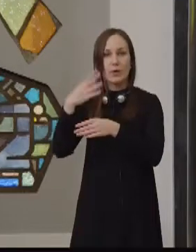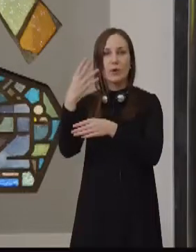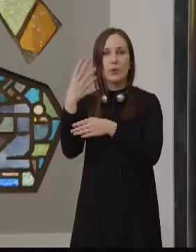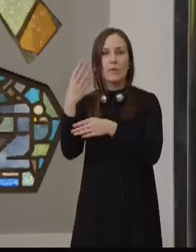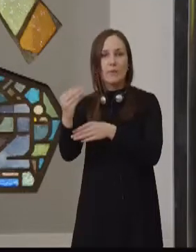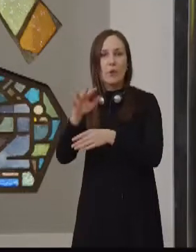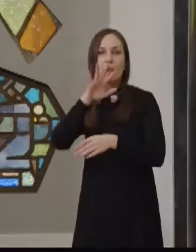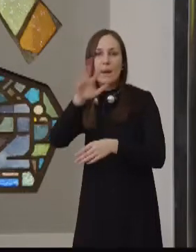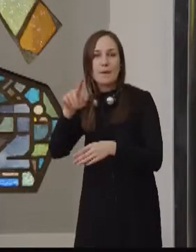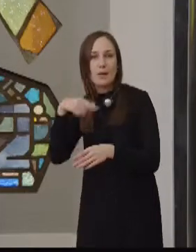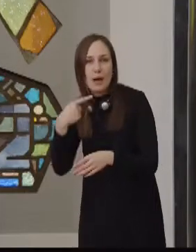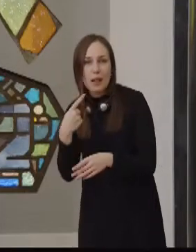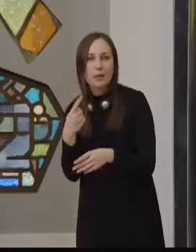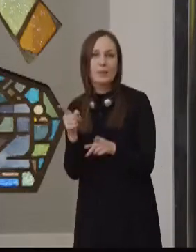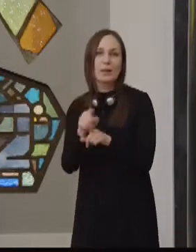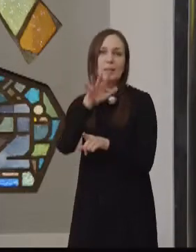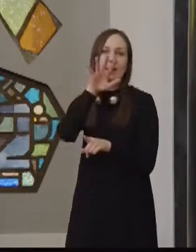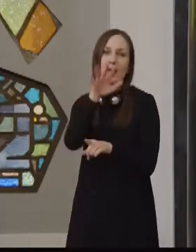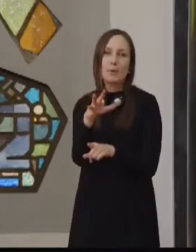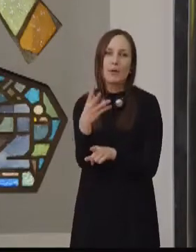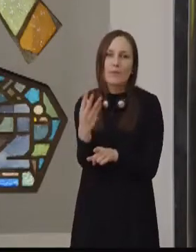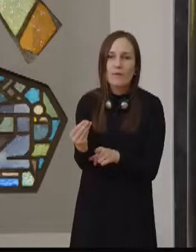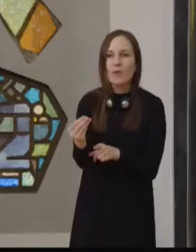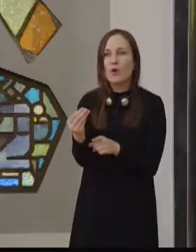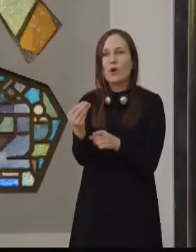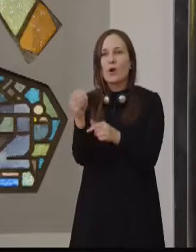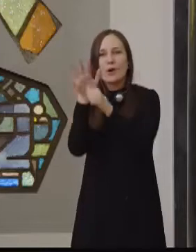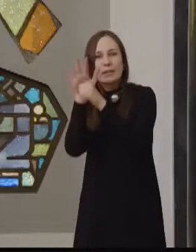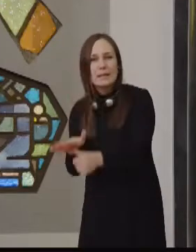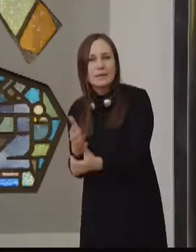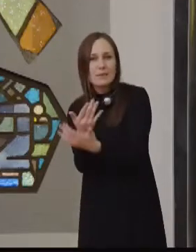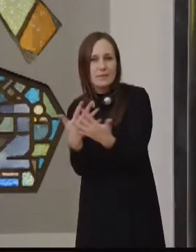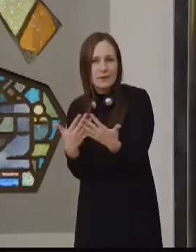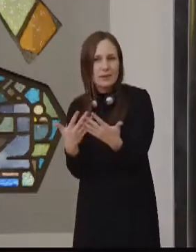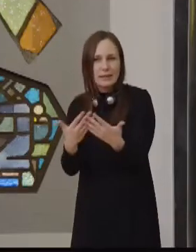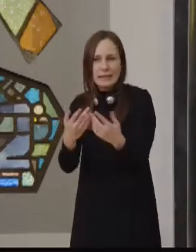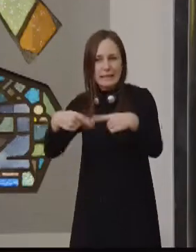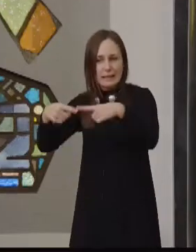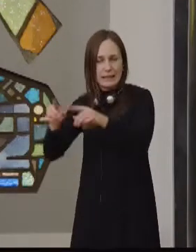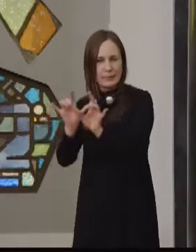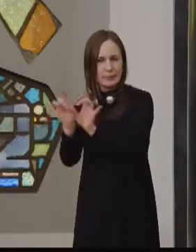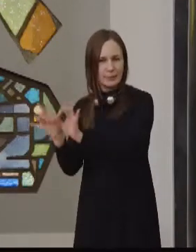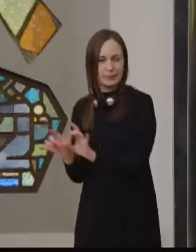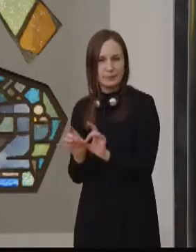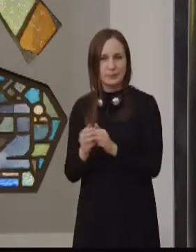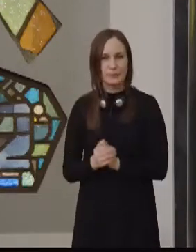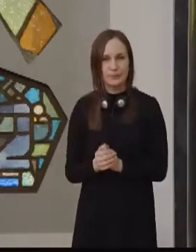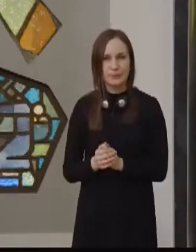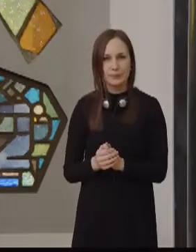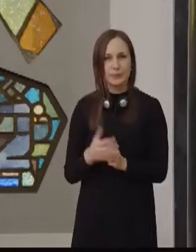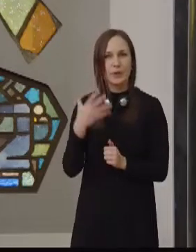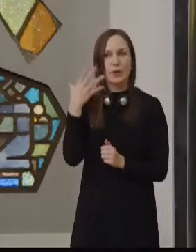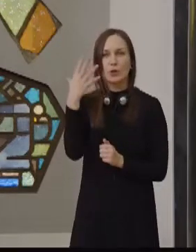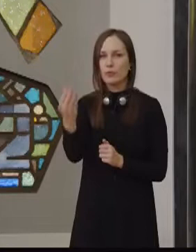without having married. When we talk about LGBTQ people, we should be talking about discrimination cases, hate speech in various fields